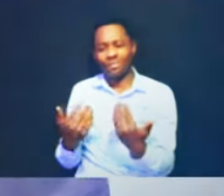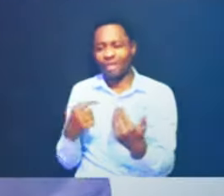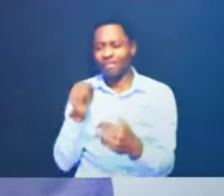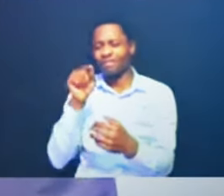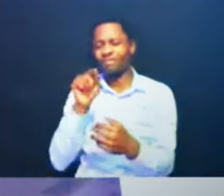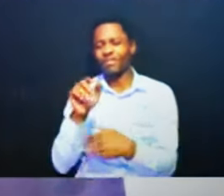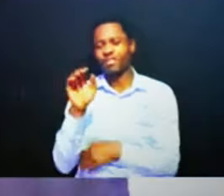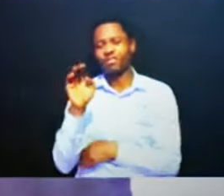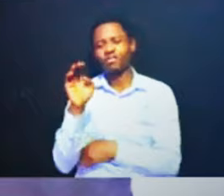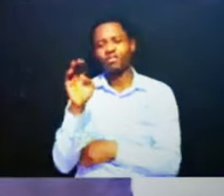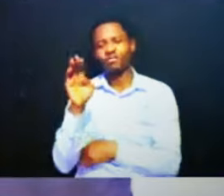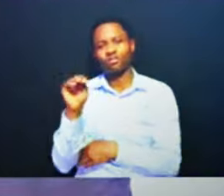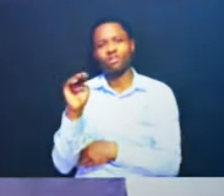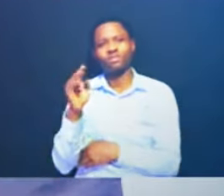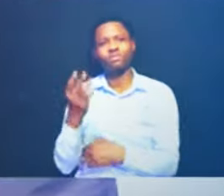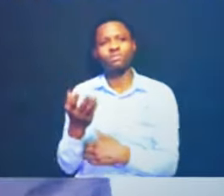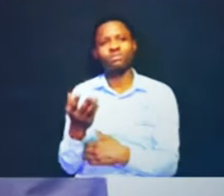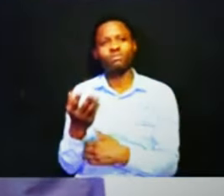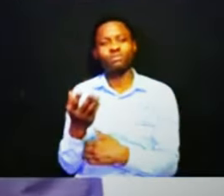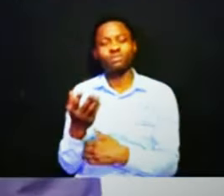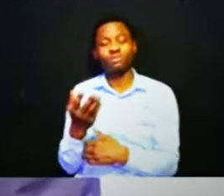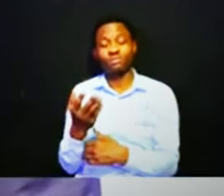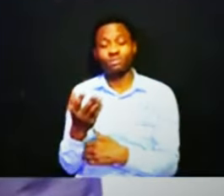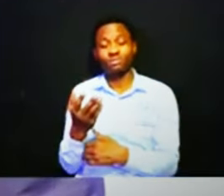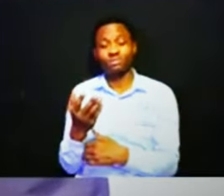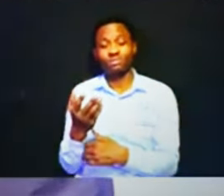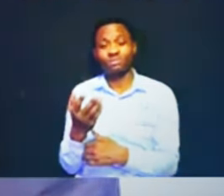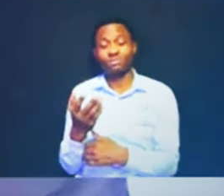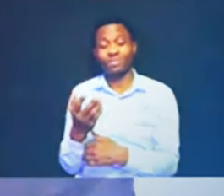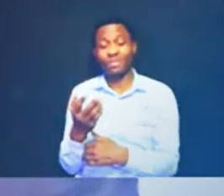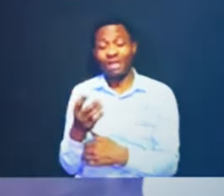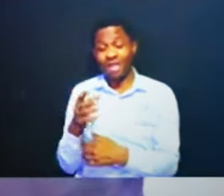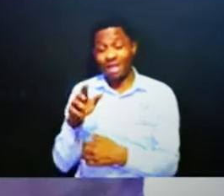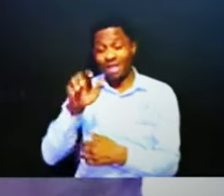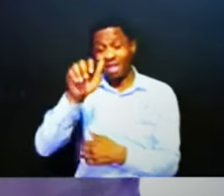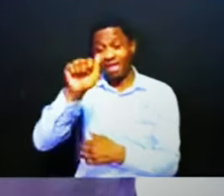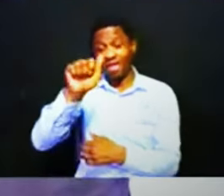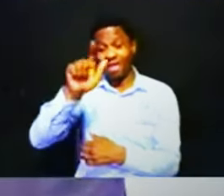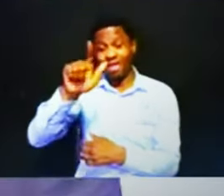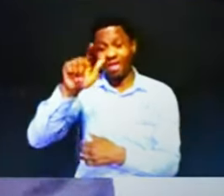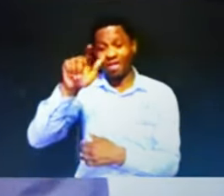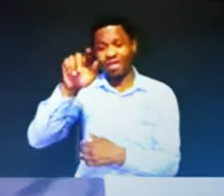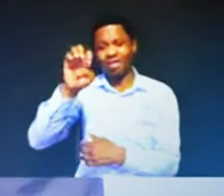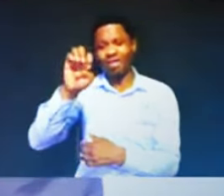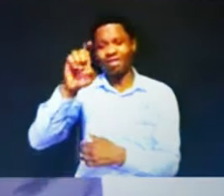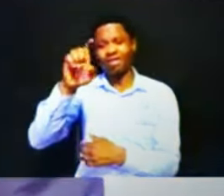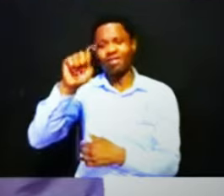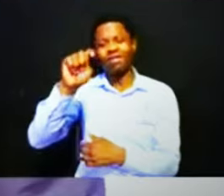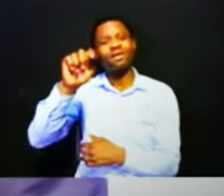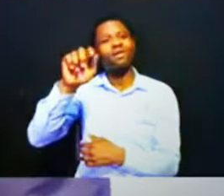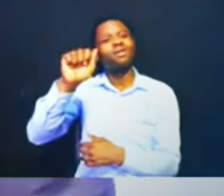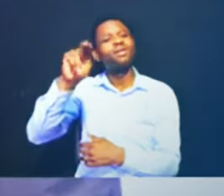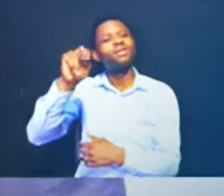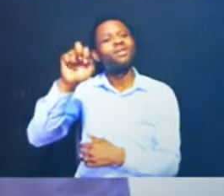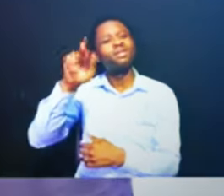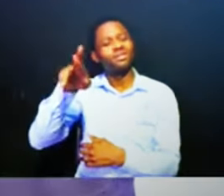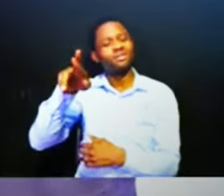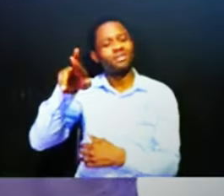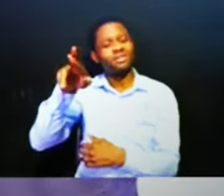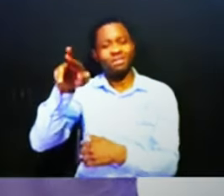verse 14. Alexander the metal worker did me a great deal of